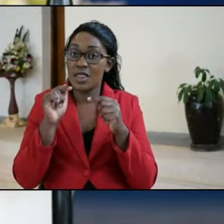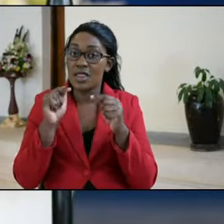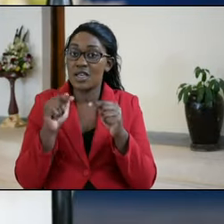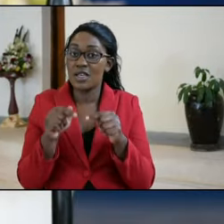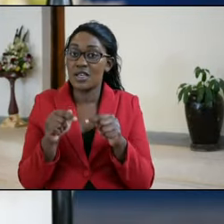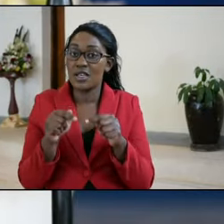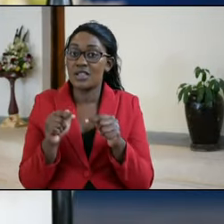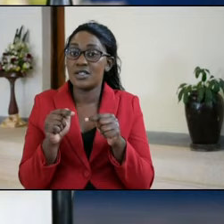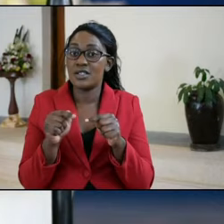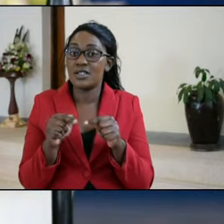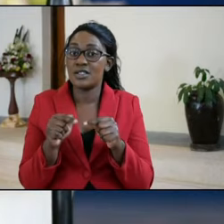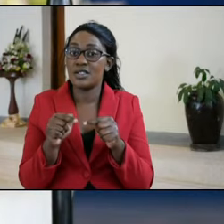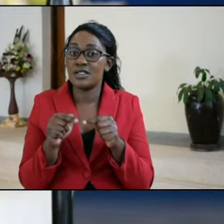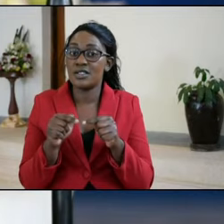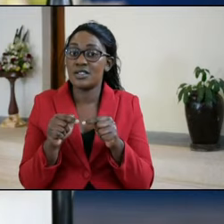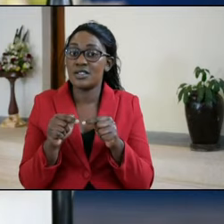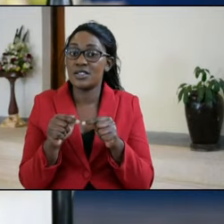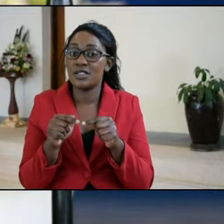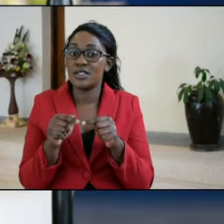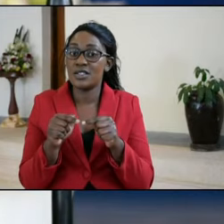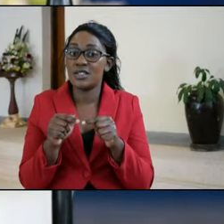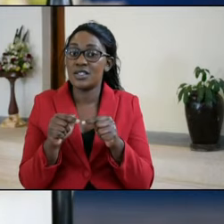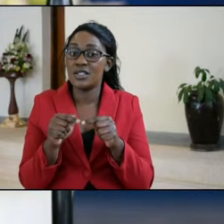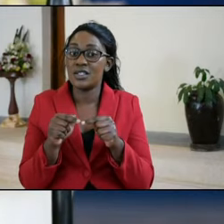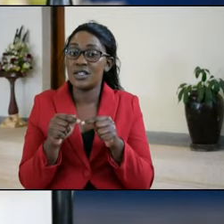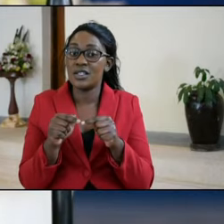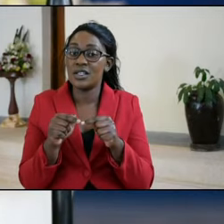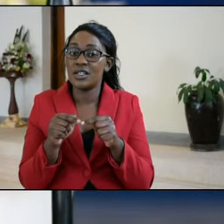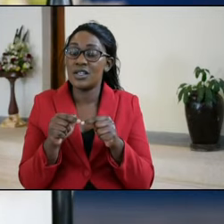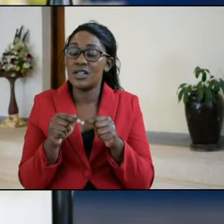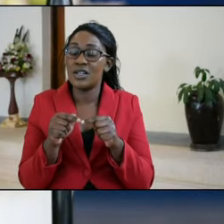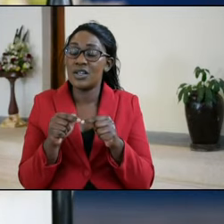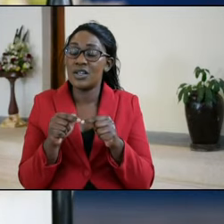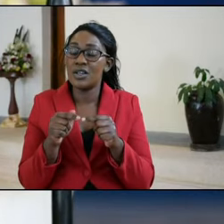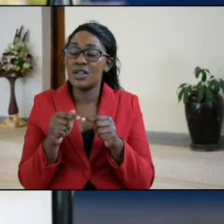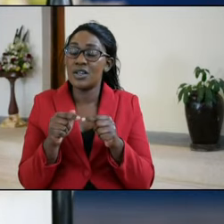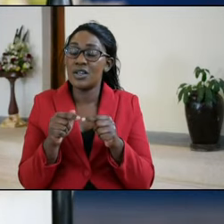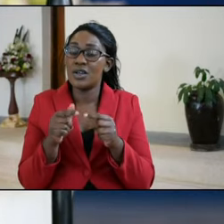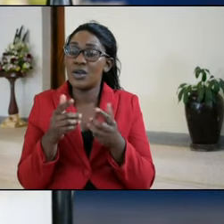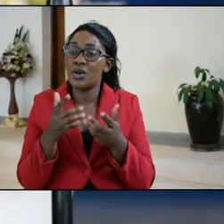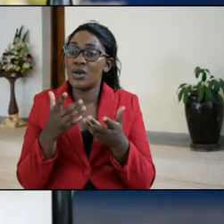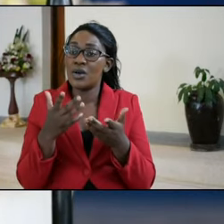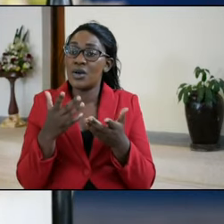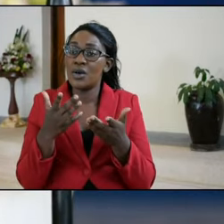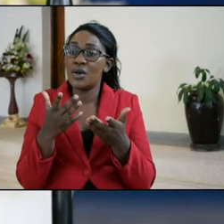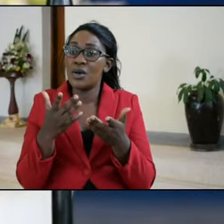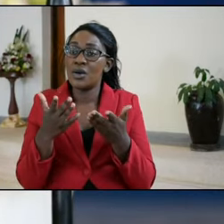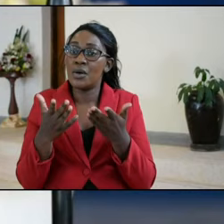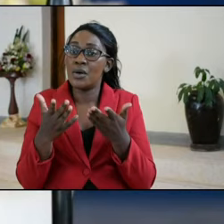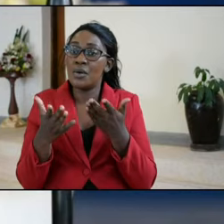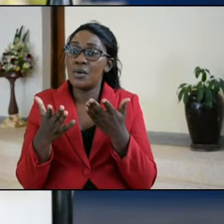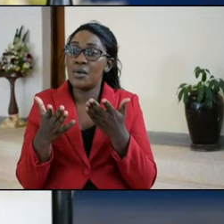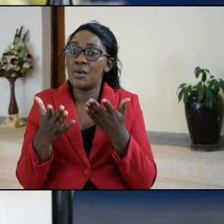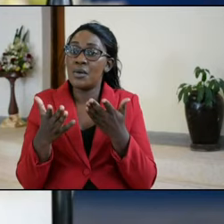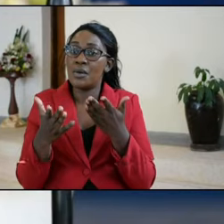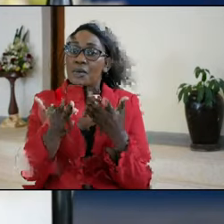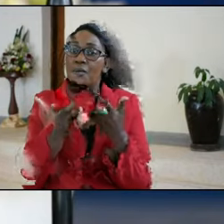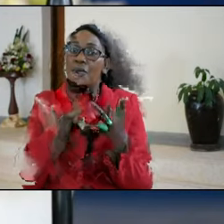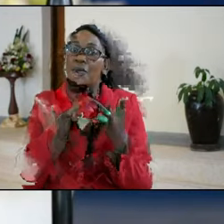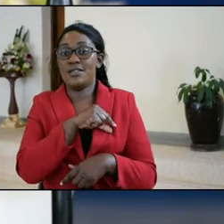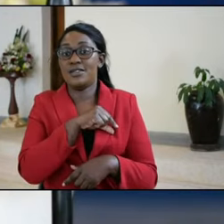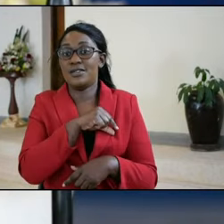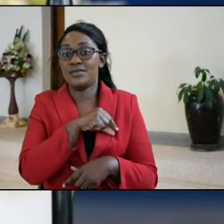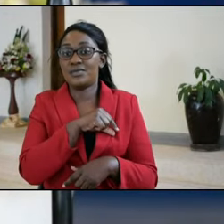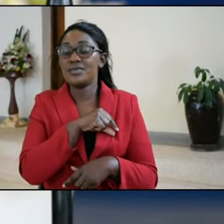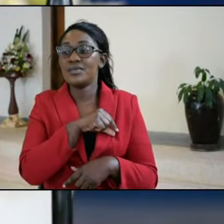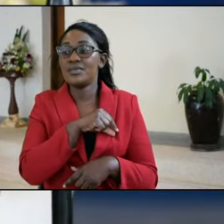position where we can claim them and enjoy the benefits. So without faith in God and without faith in His